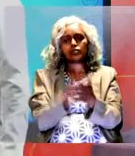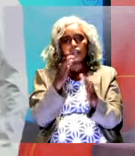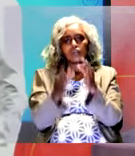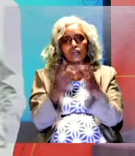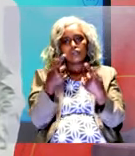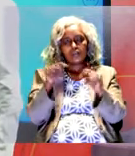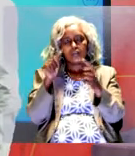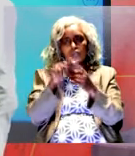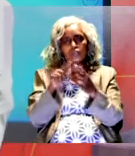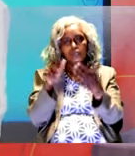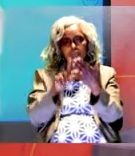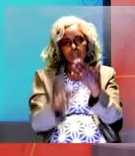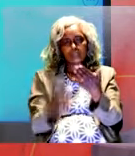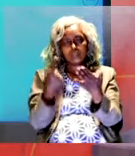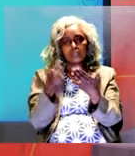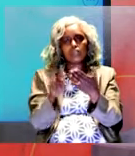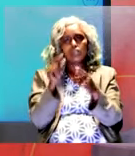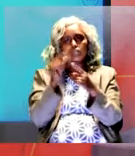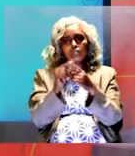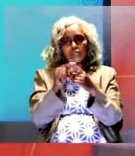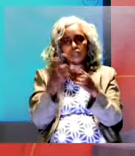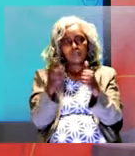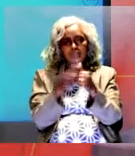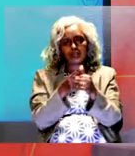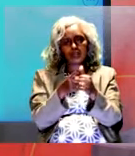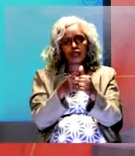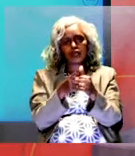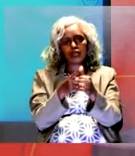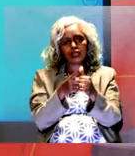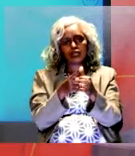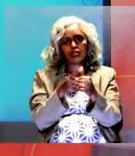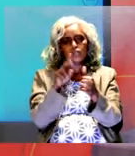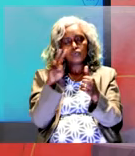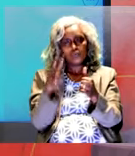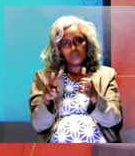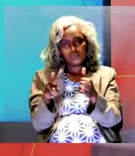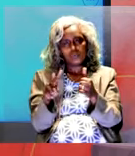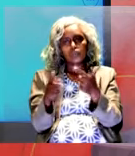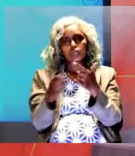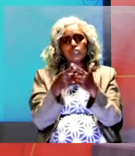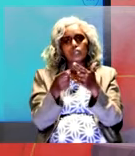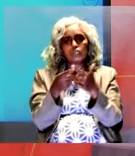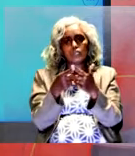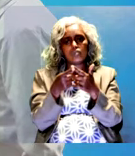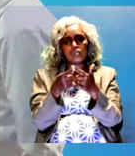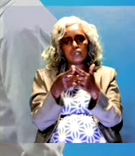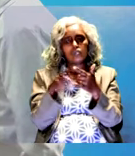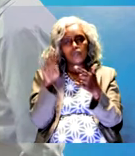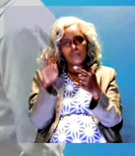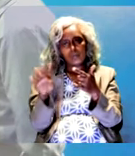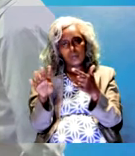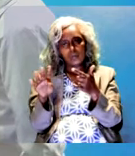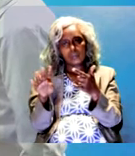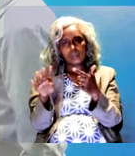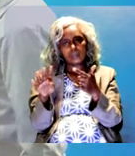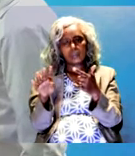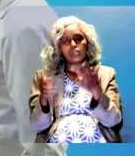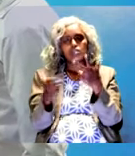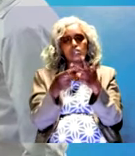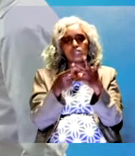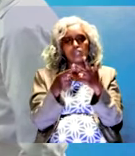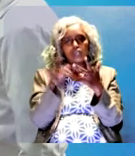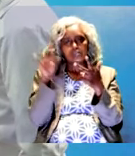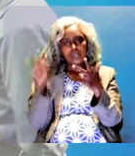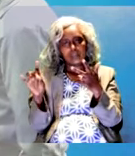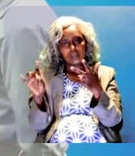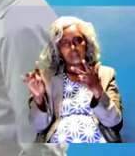if you try to list the terms of this sequence, the first one is 2, the second one 4, the